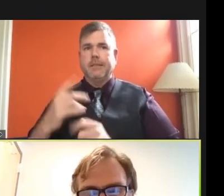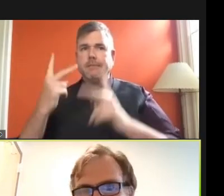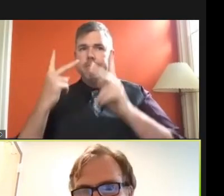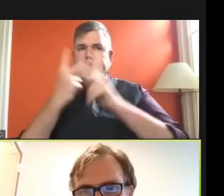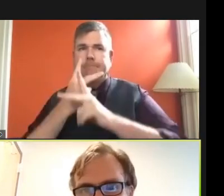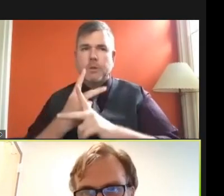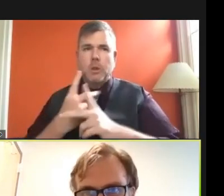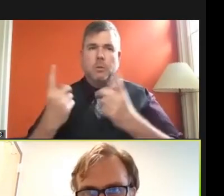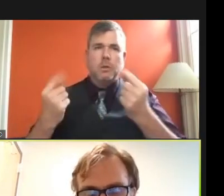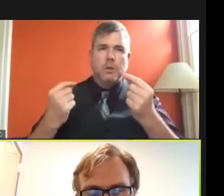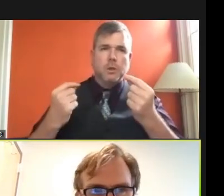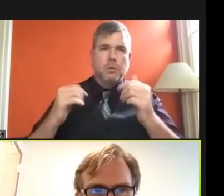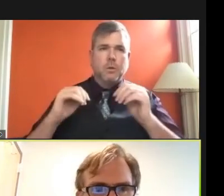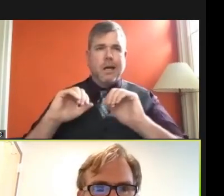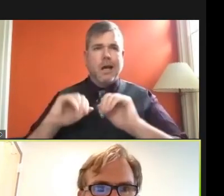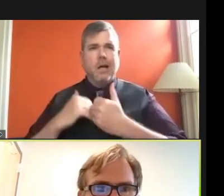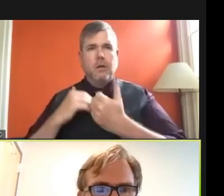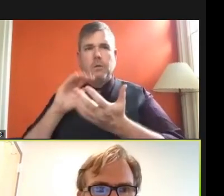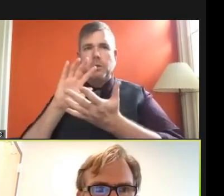as safely as it can.